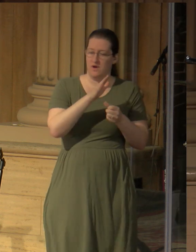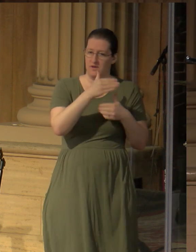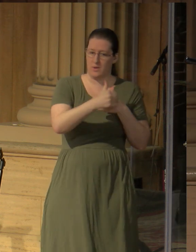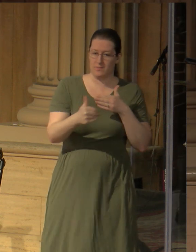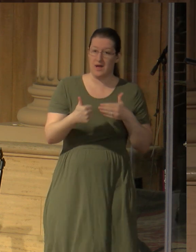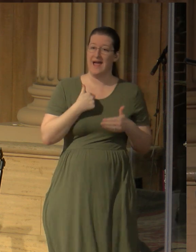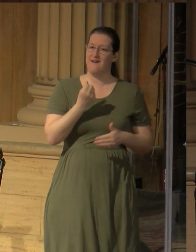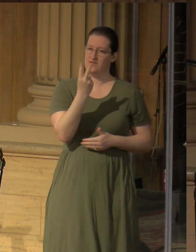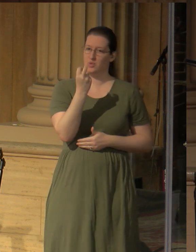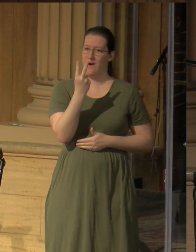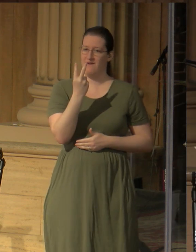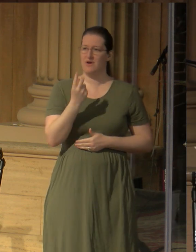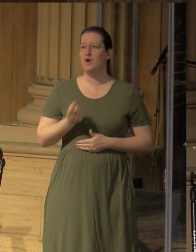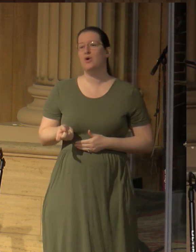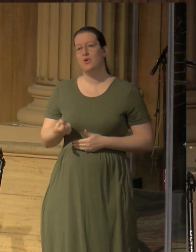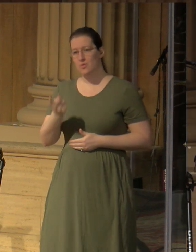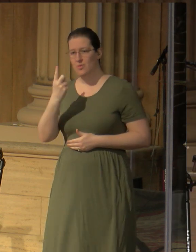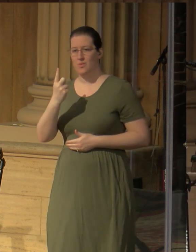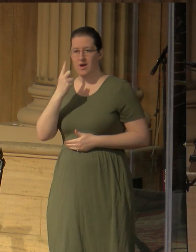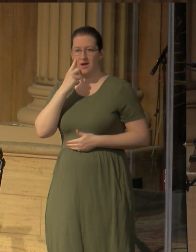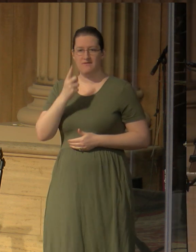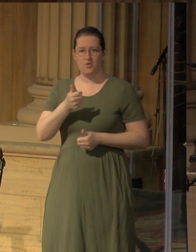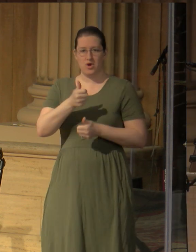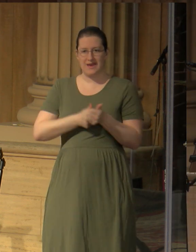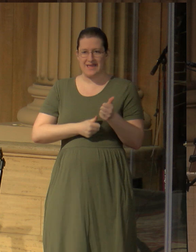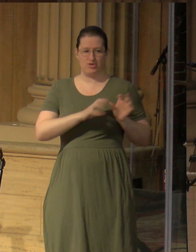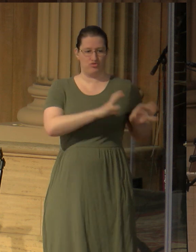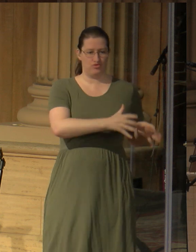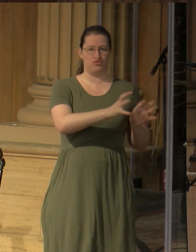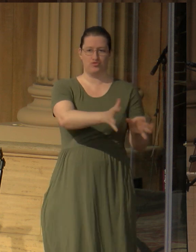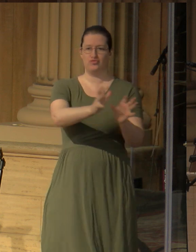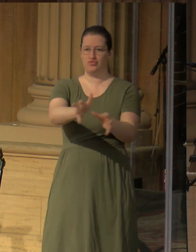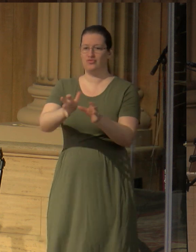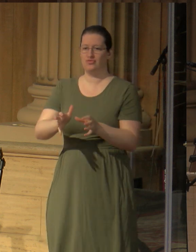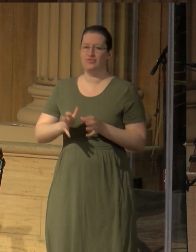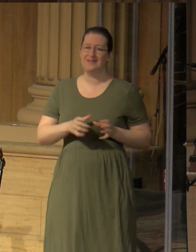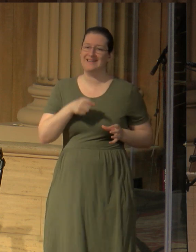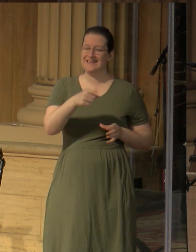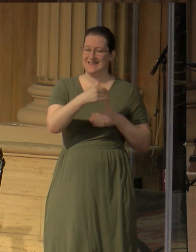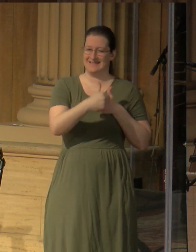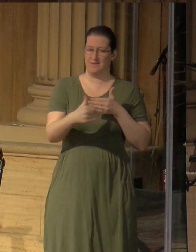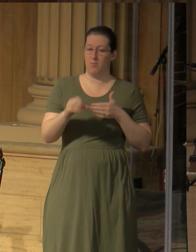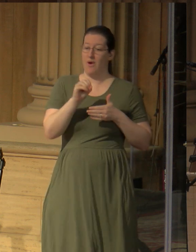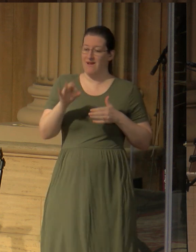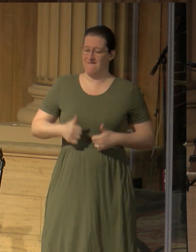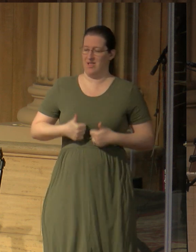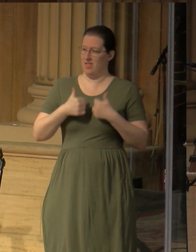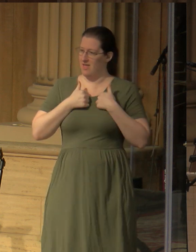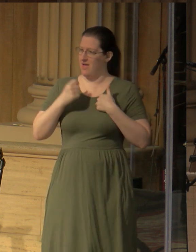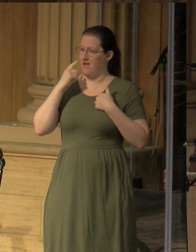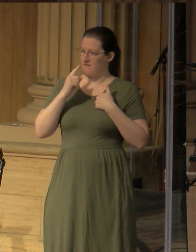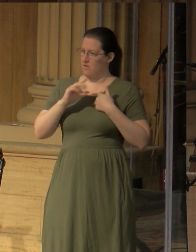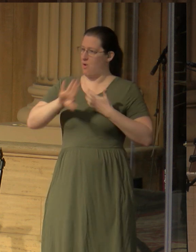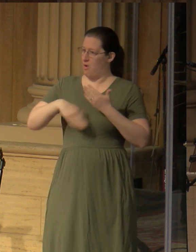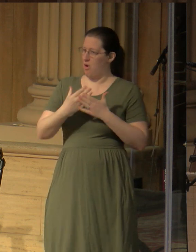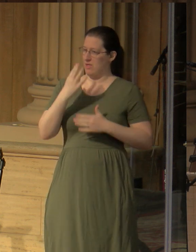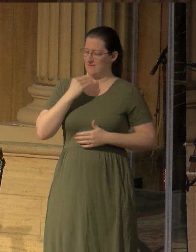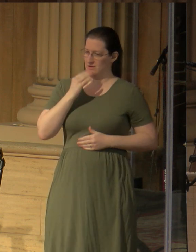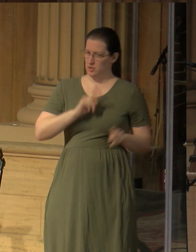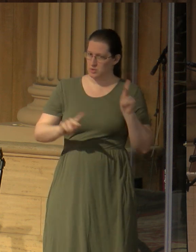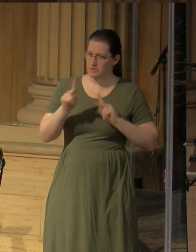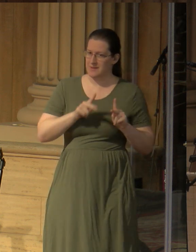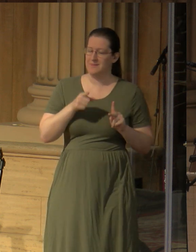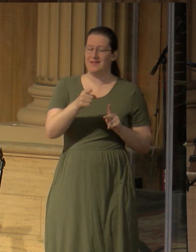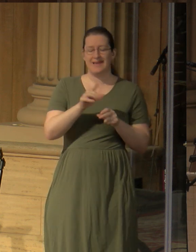of them. So it's almost like Jesus is saying that he is the bread of life for all of the Jewish people, that he's more than enough for any of them that would